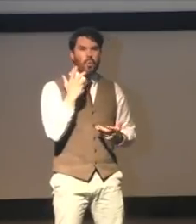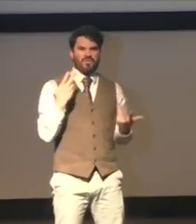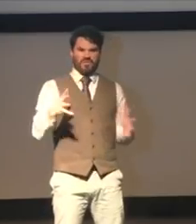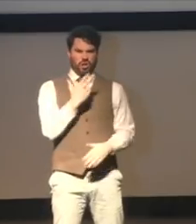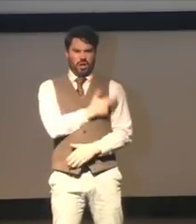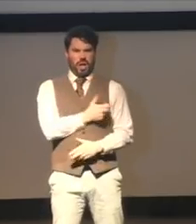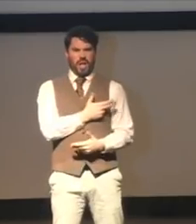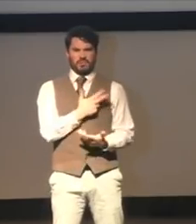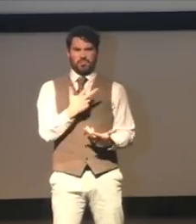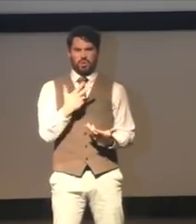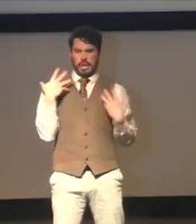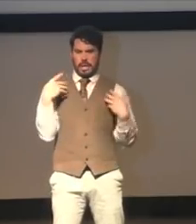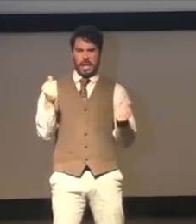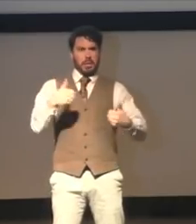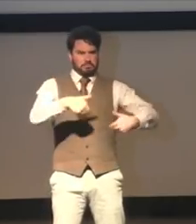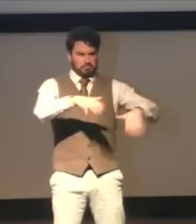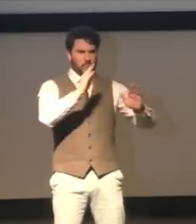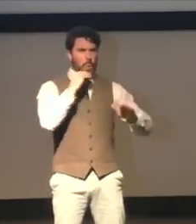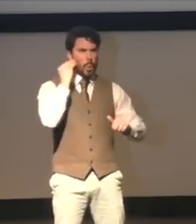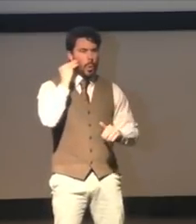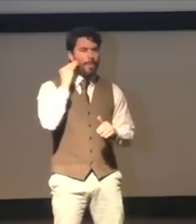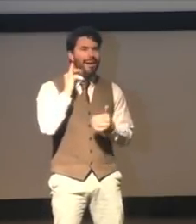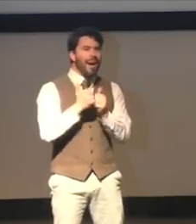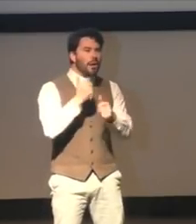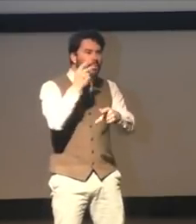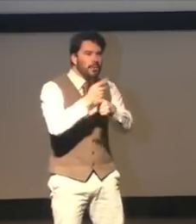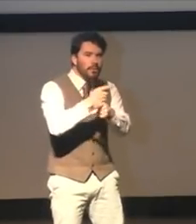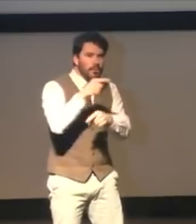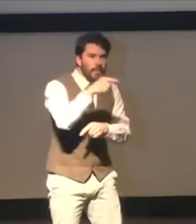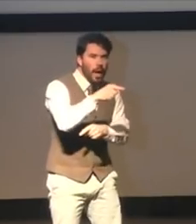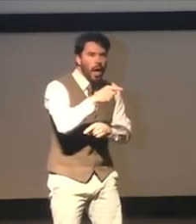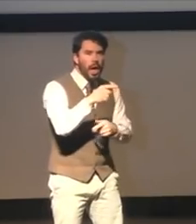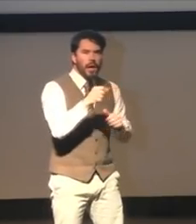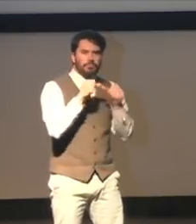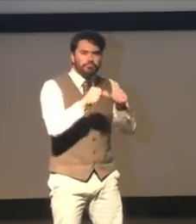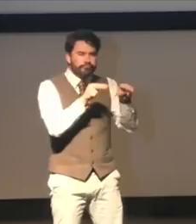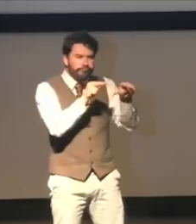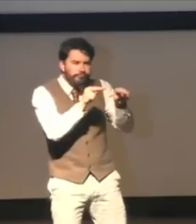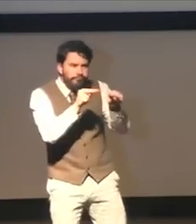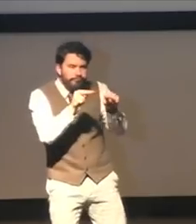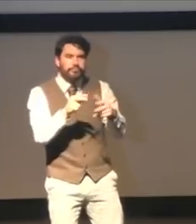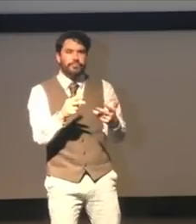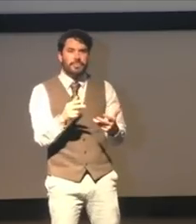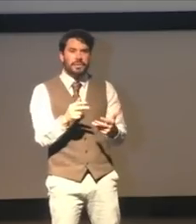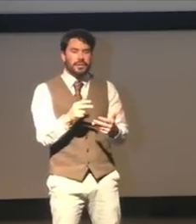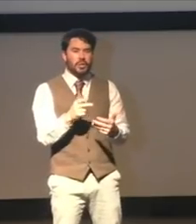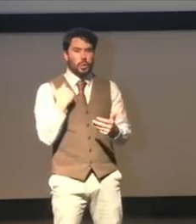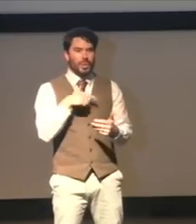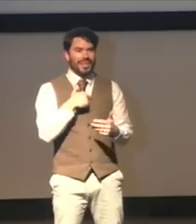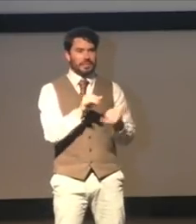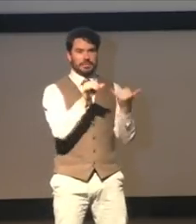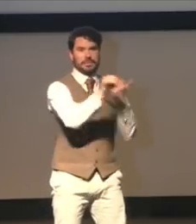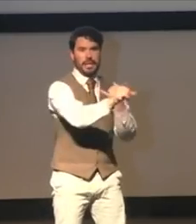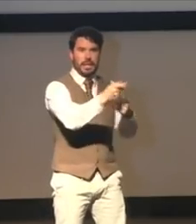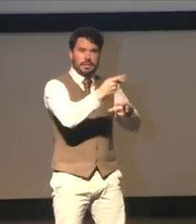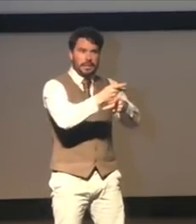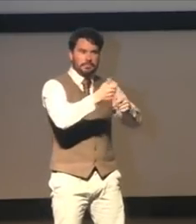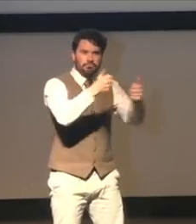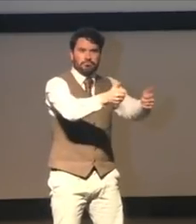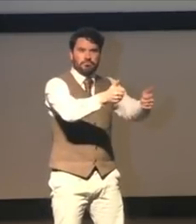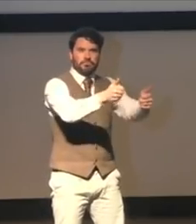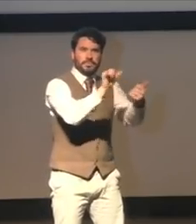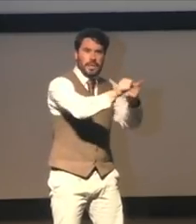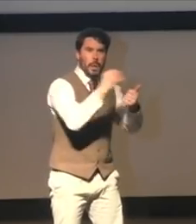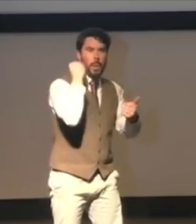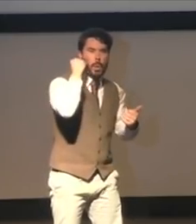off decompensation and treatment so that they utilize inpatient resources. And then we have to